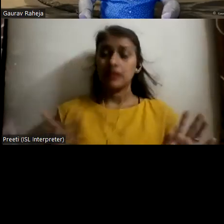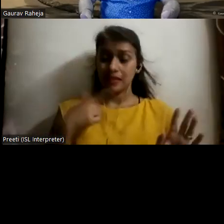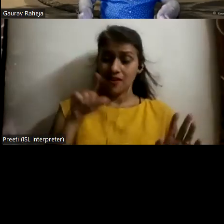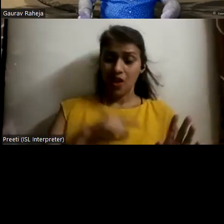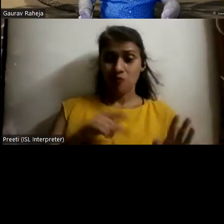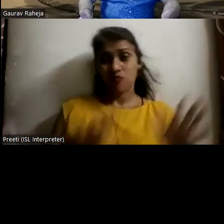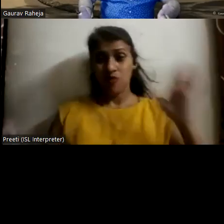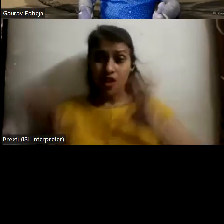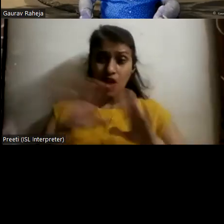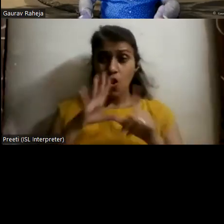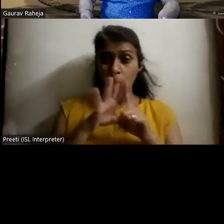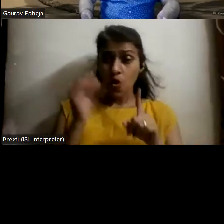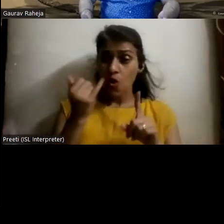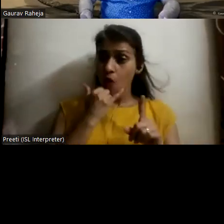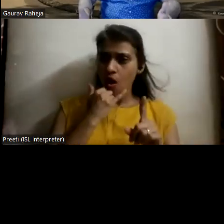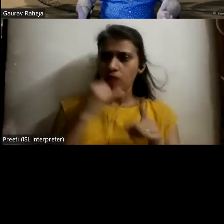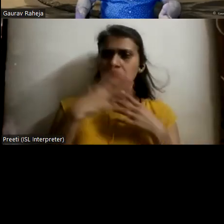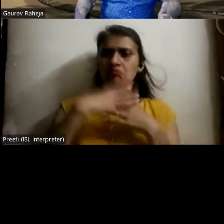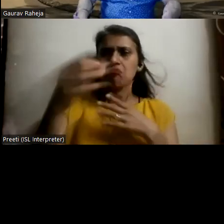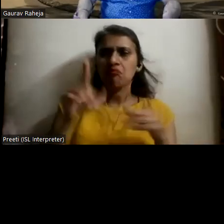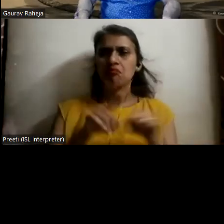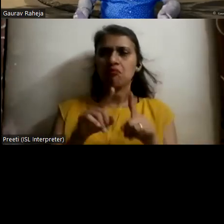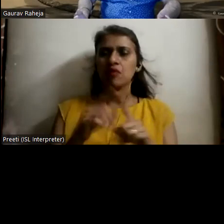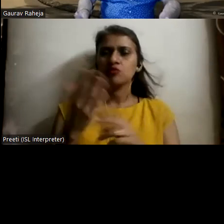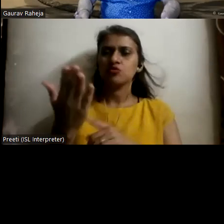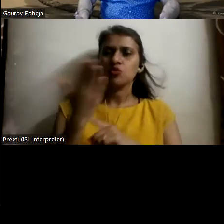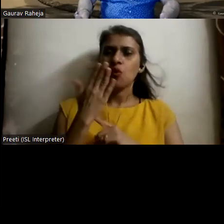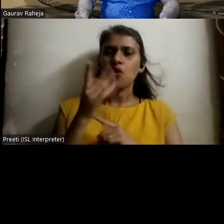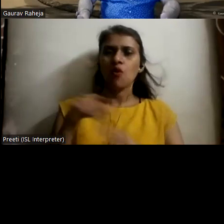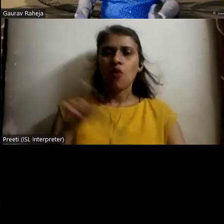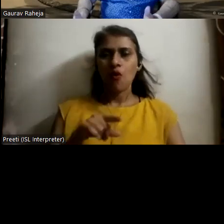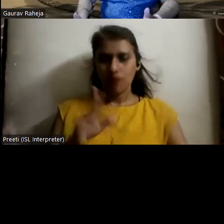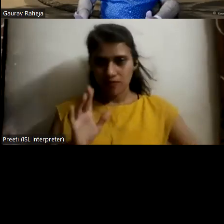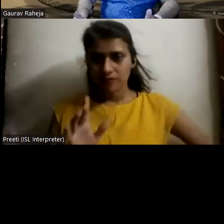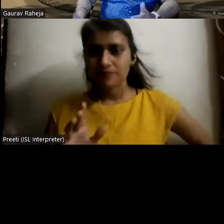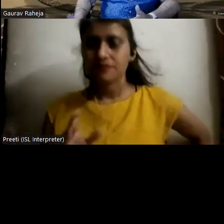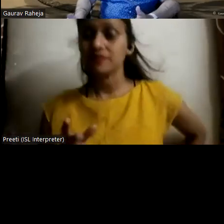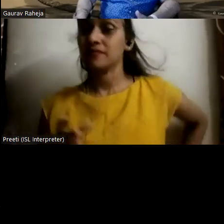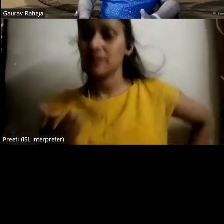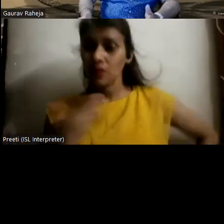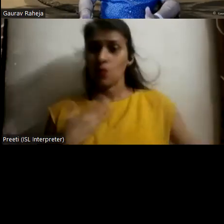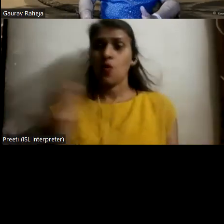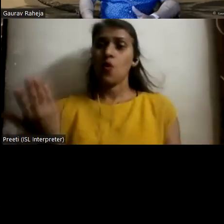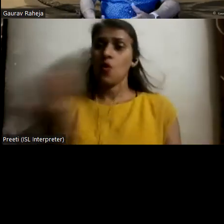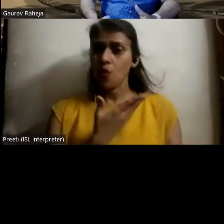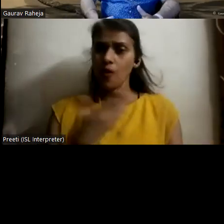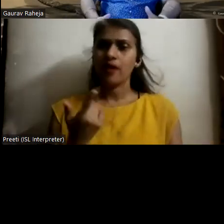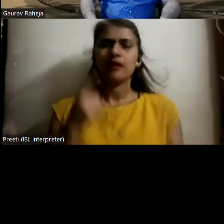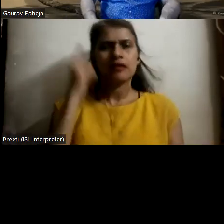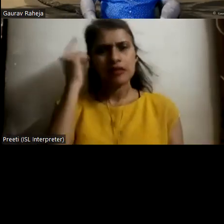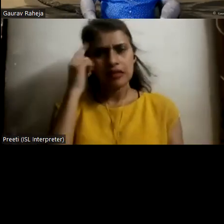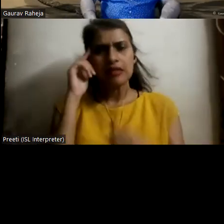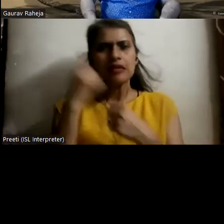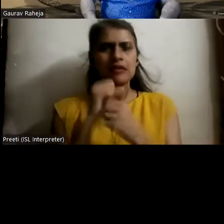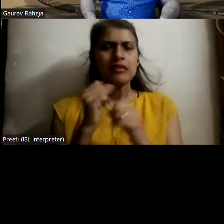we need to be rethinking as a society, as a citizen, even before we think about design as a separate